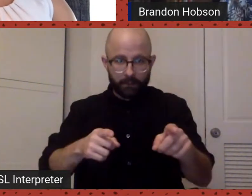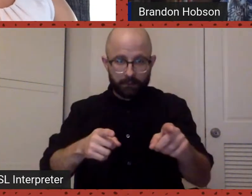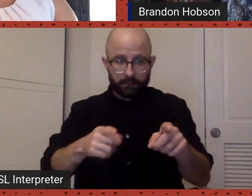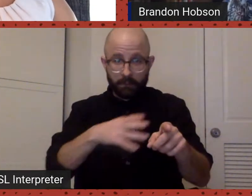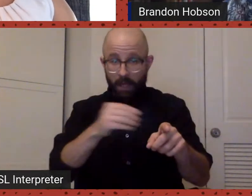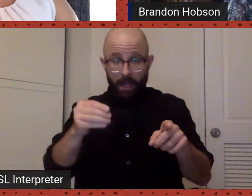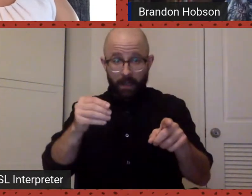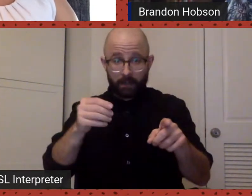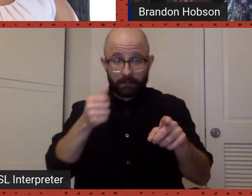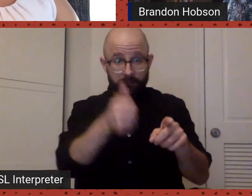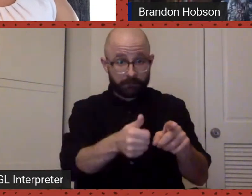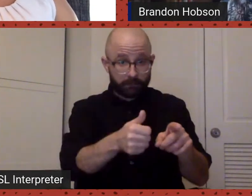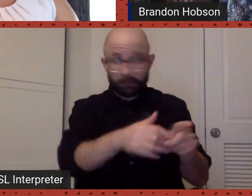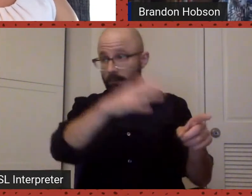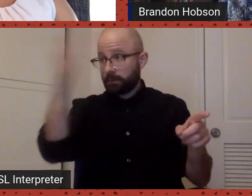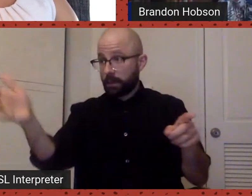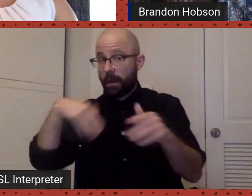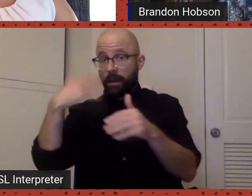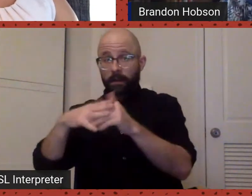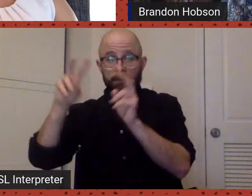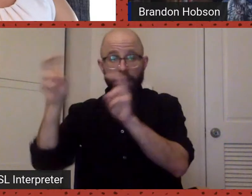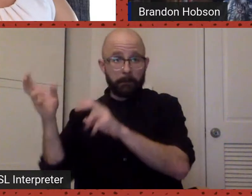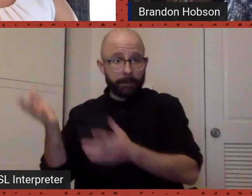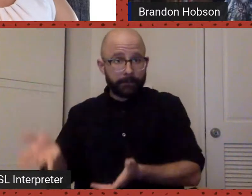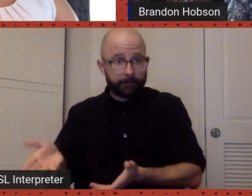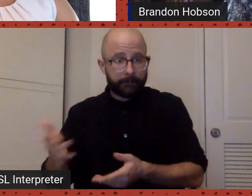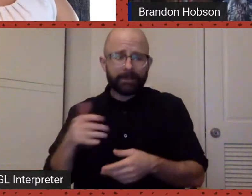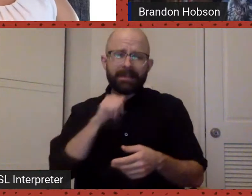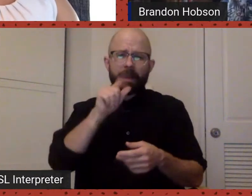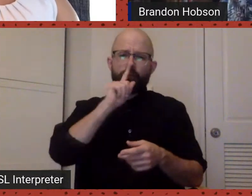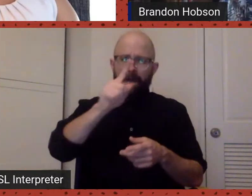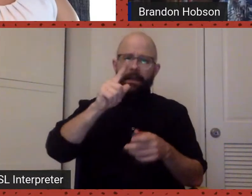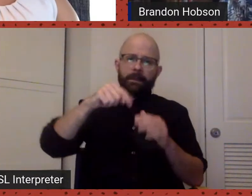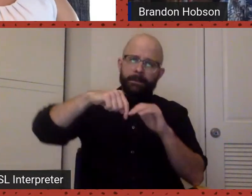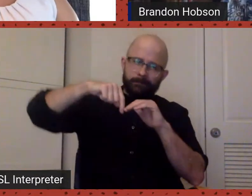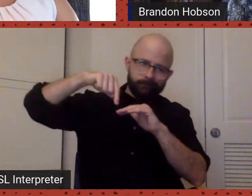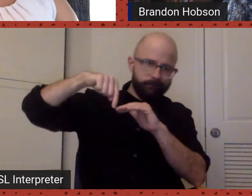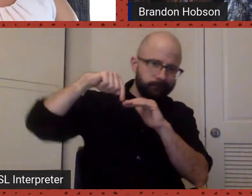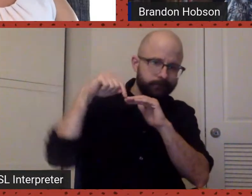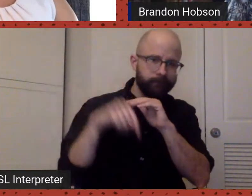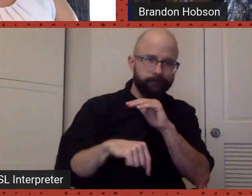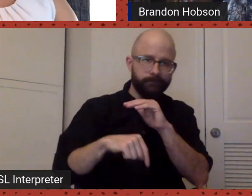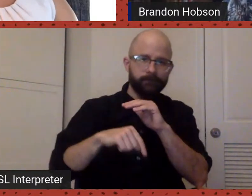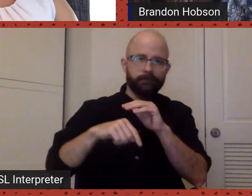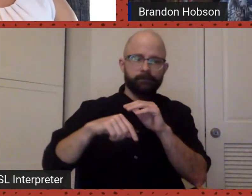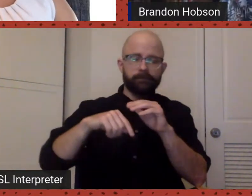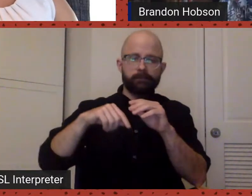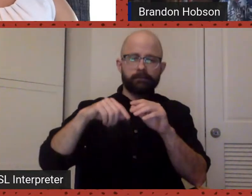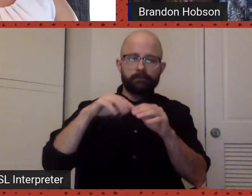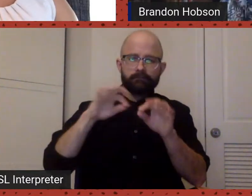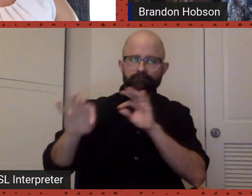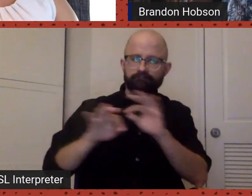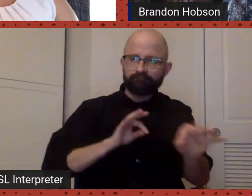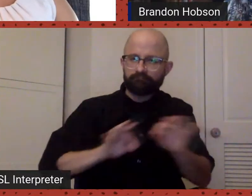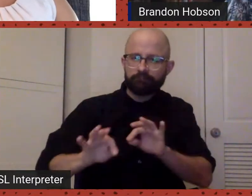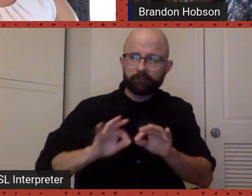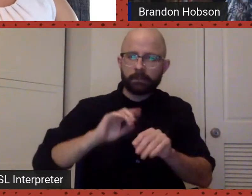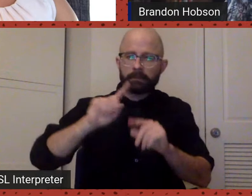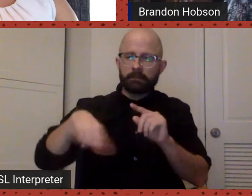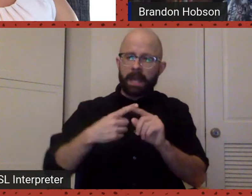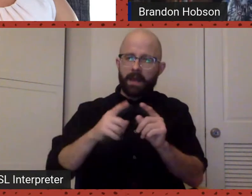on, right? I mean, and not really going into the brutal sort